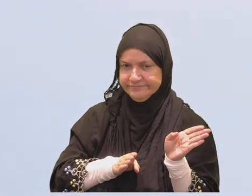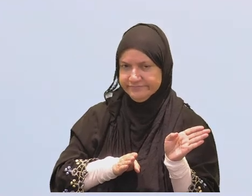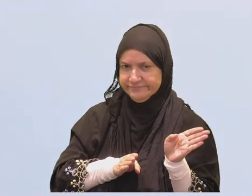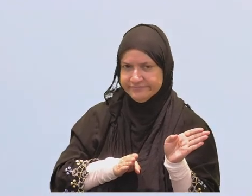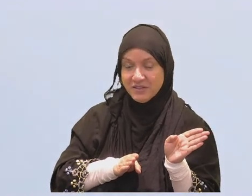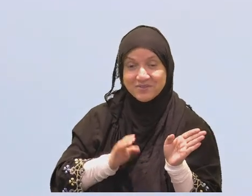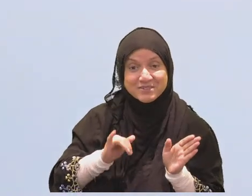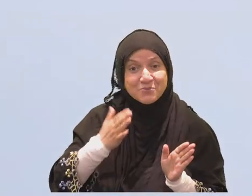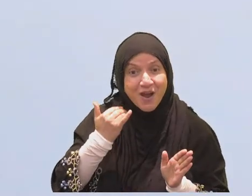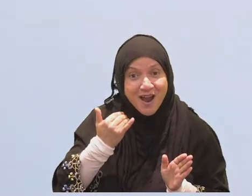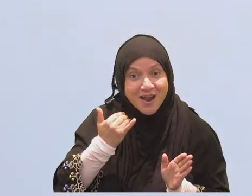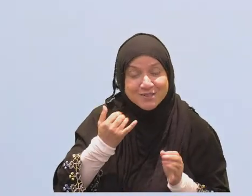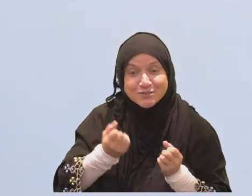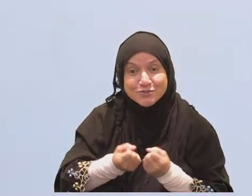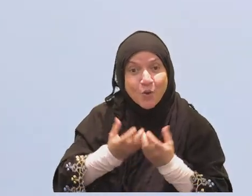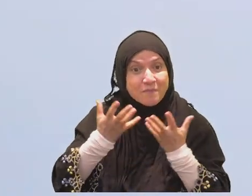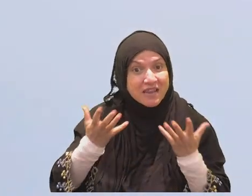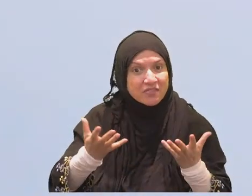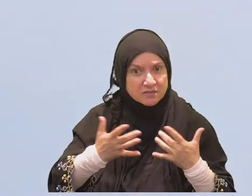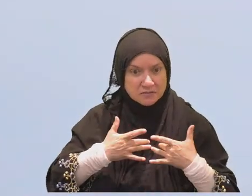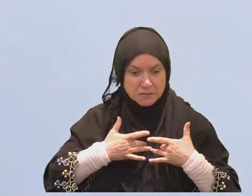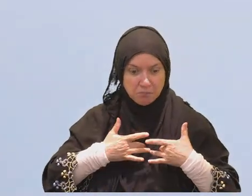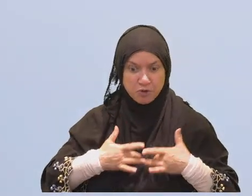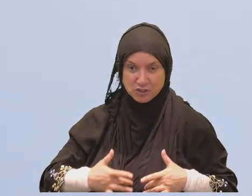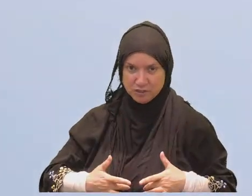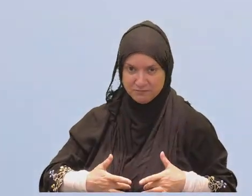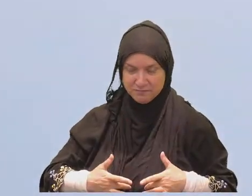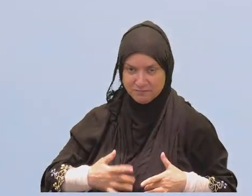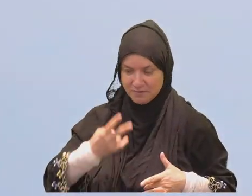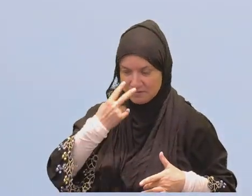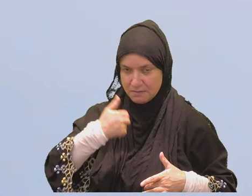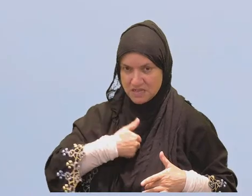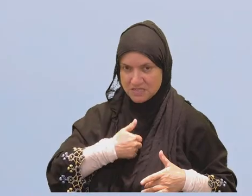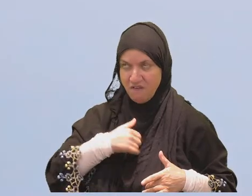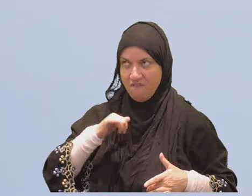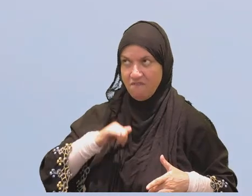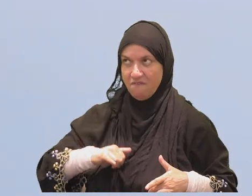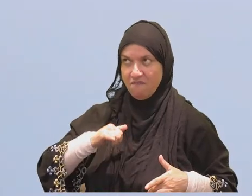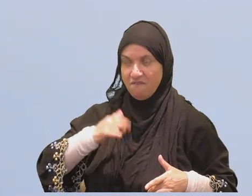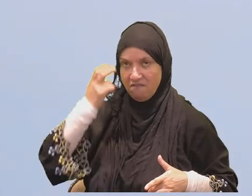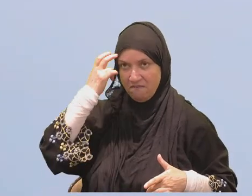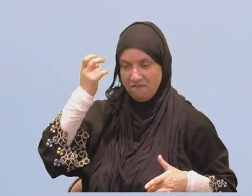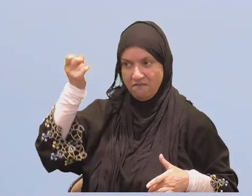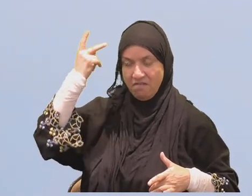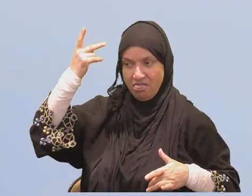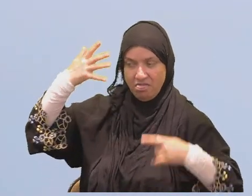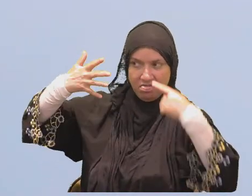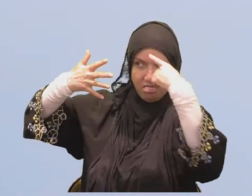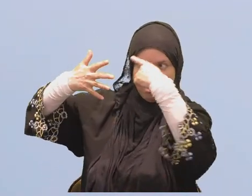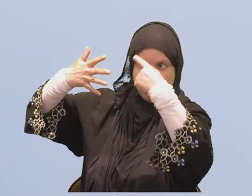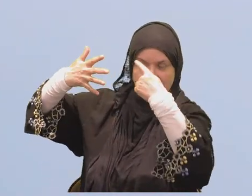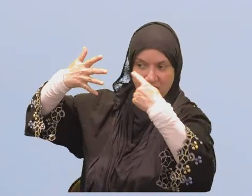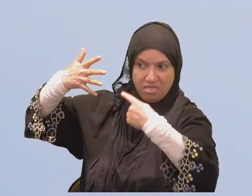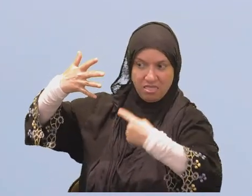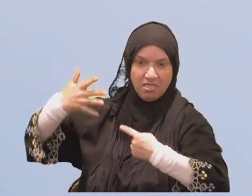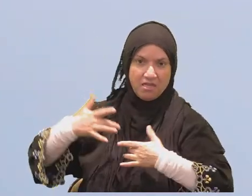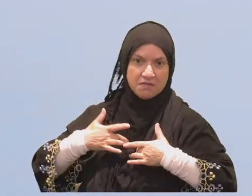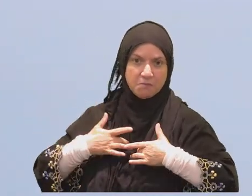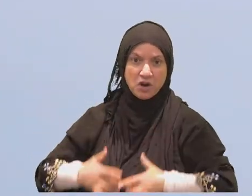So if doing your thing is the key to your happiness, why are so many